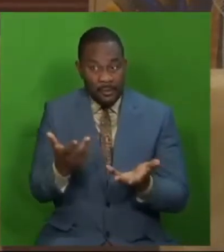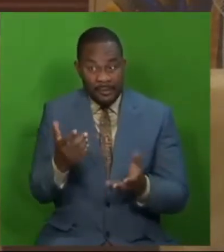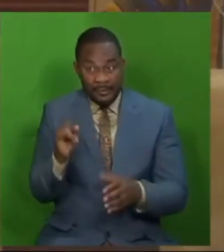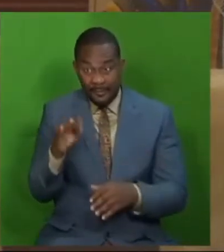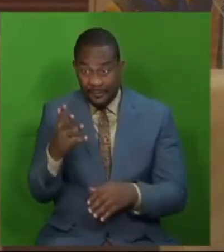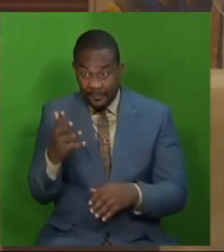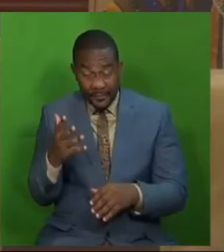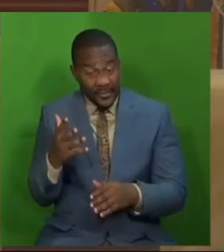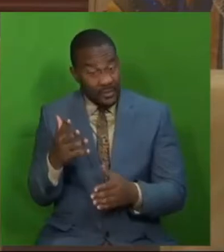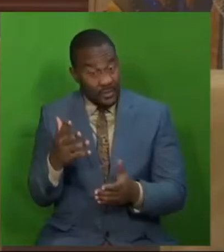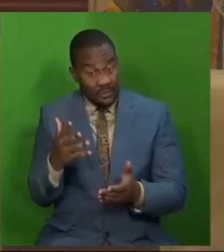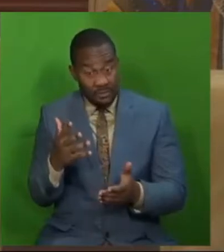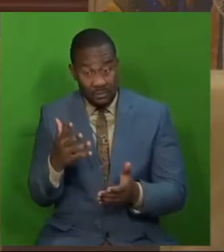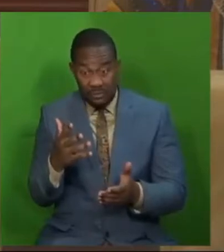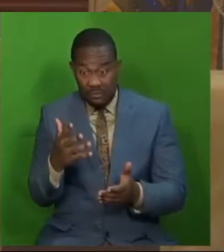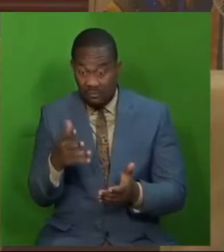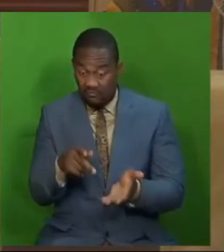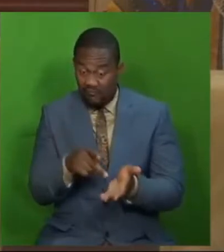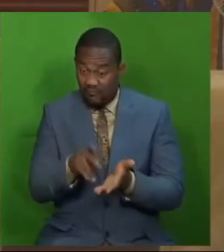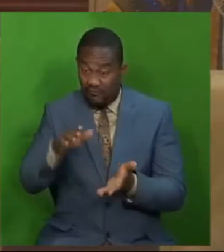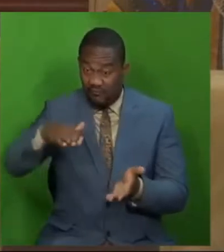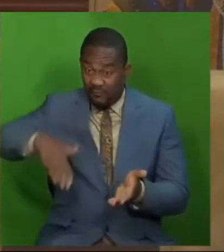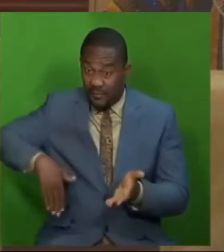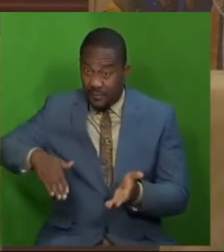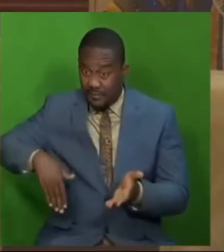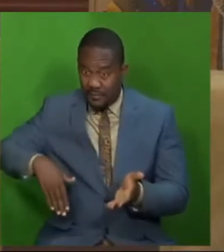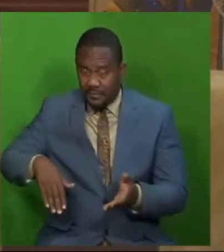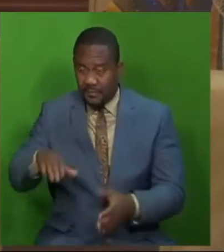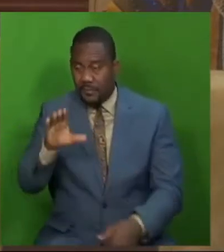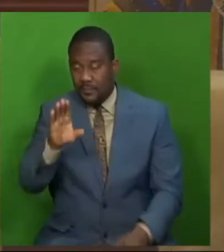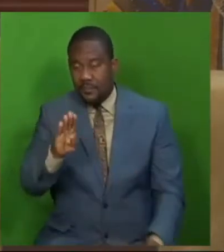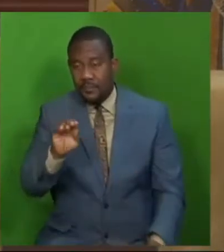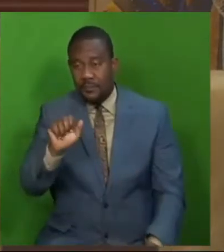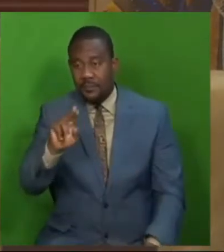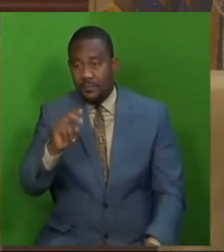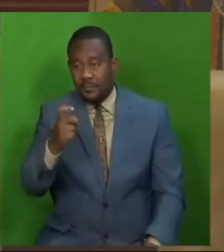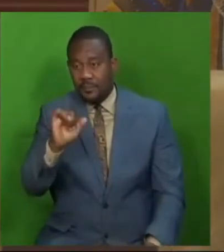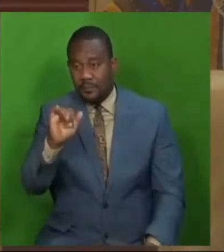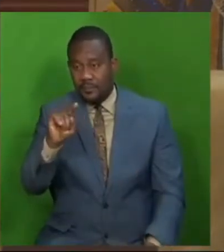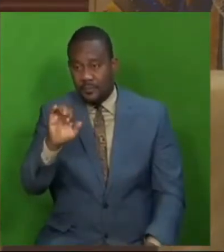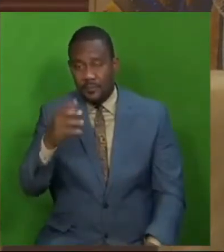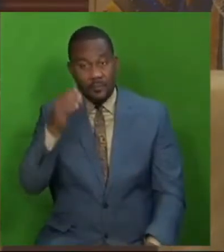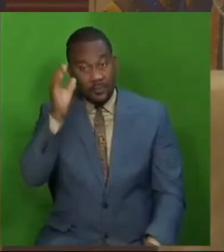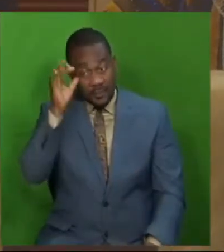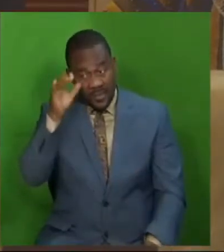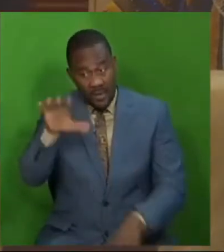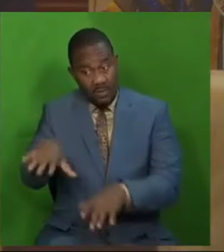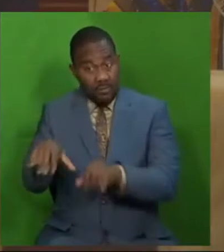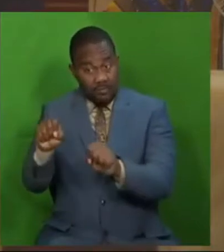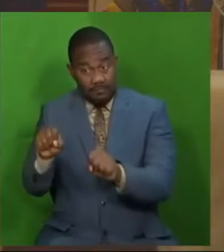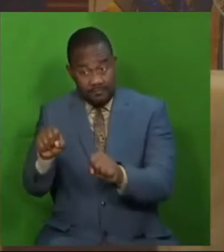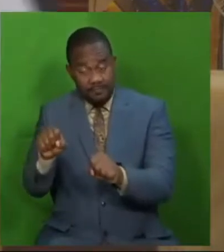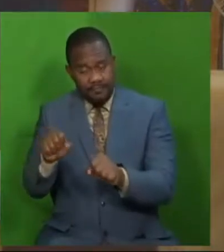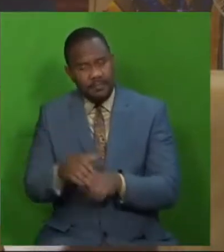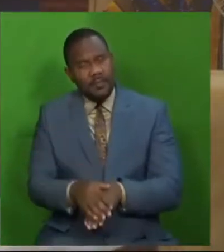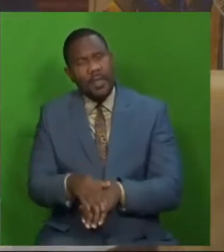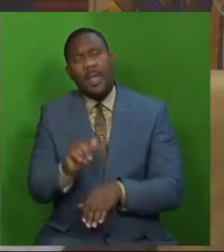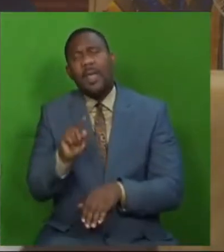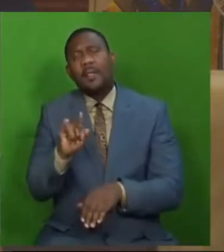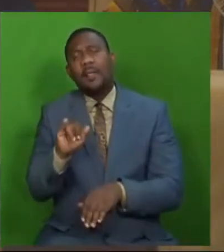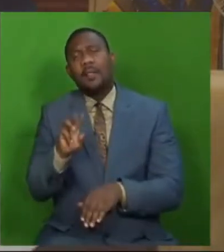bauxite. The deposit of unmined bauxite in the Tiwa Forest area. That is the danger